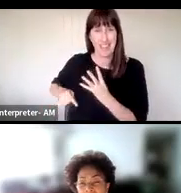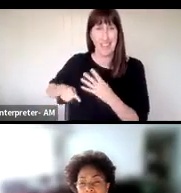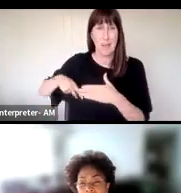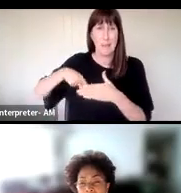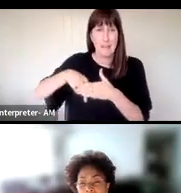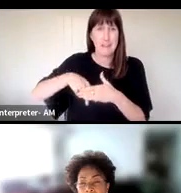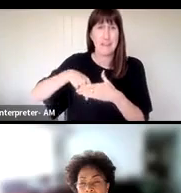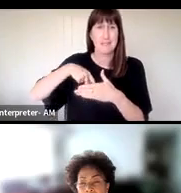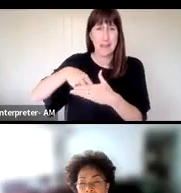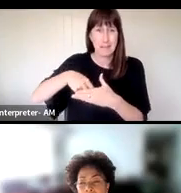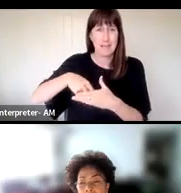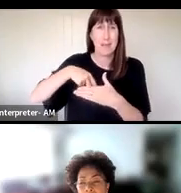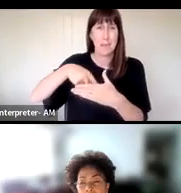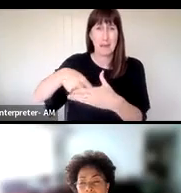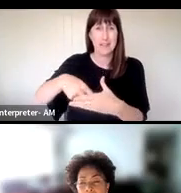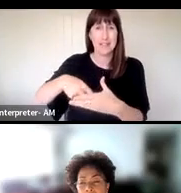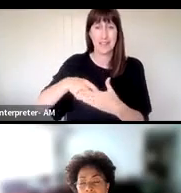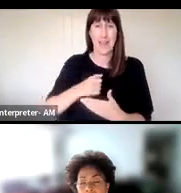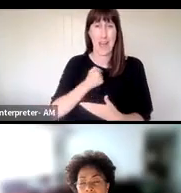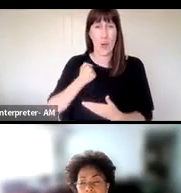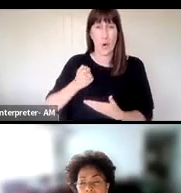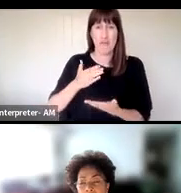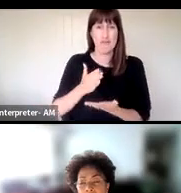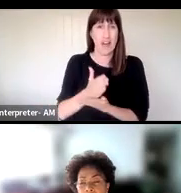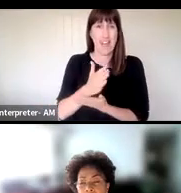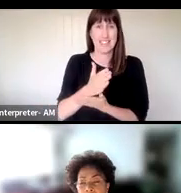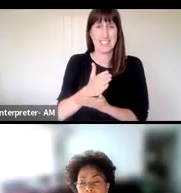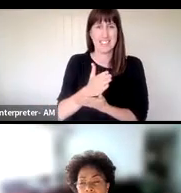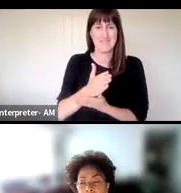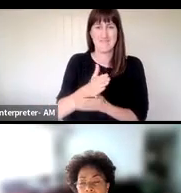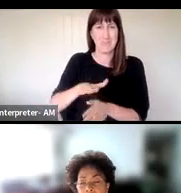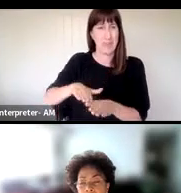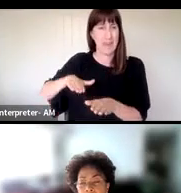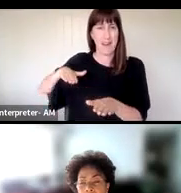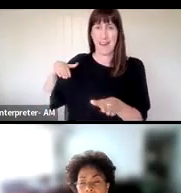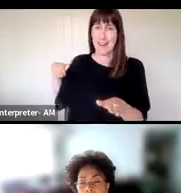right, go further back. And